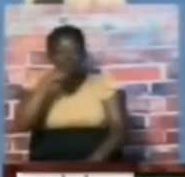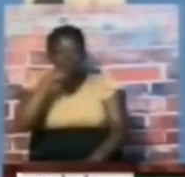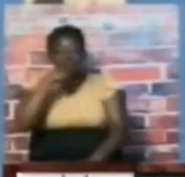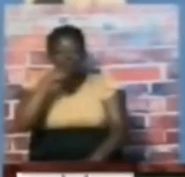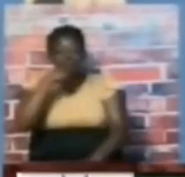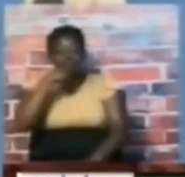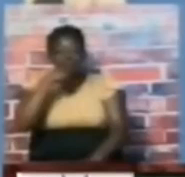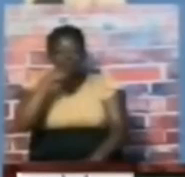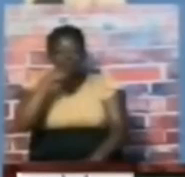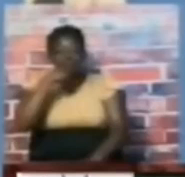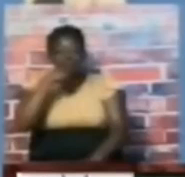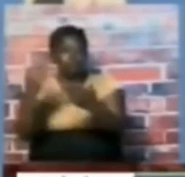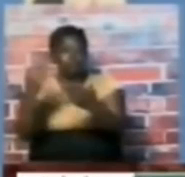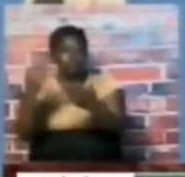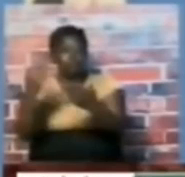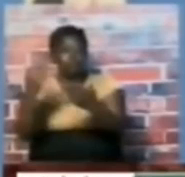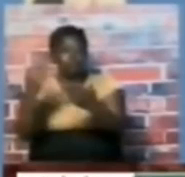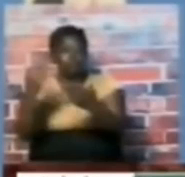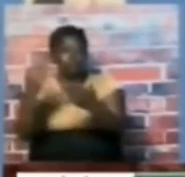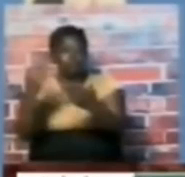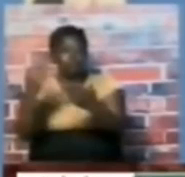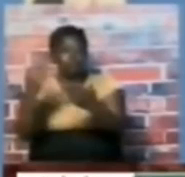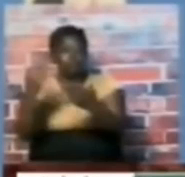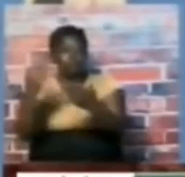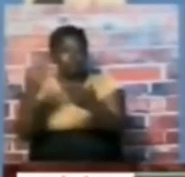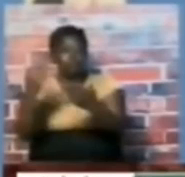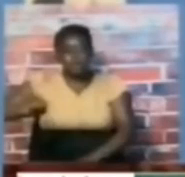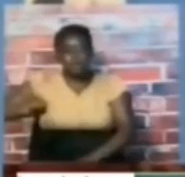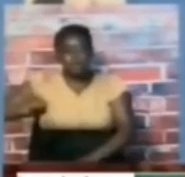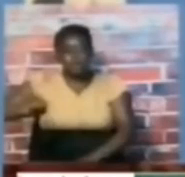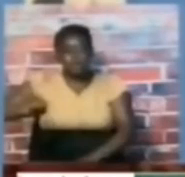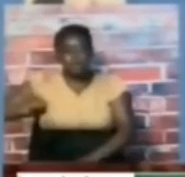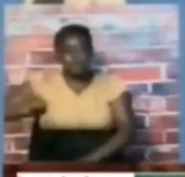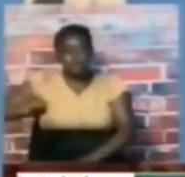is totally the opposite of